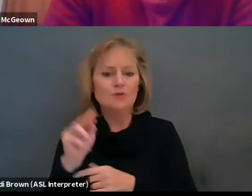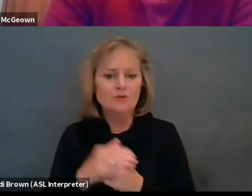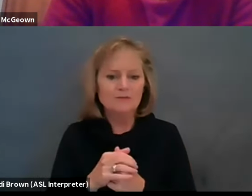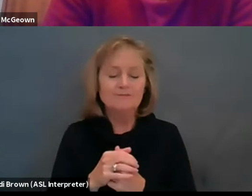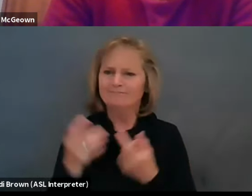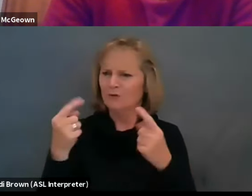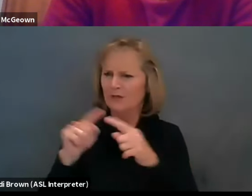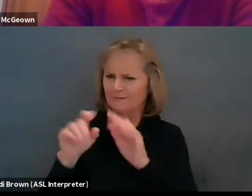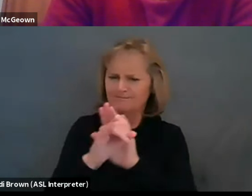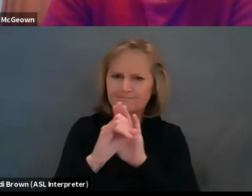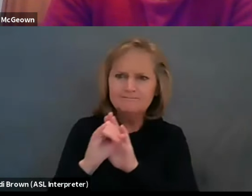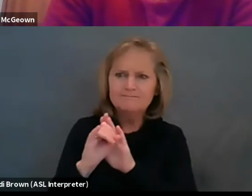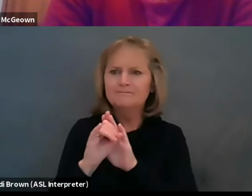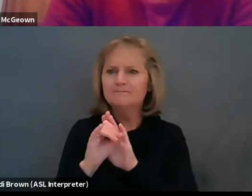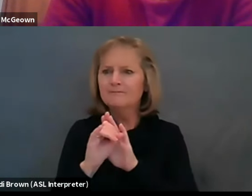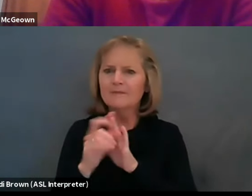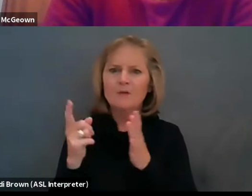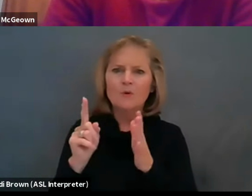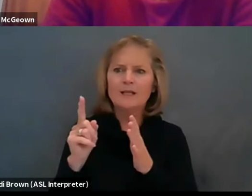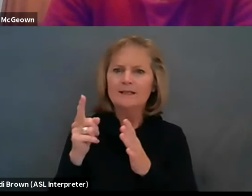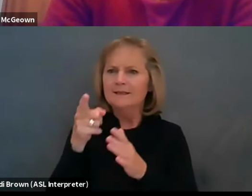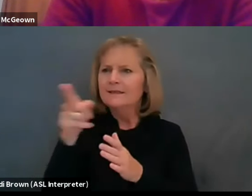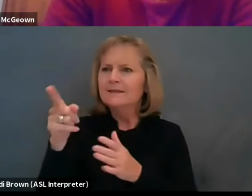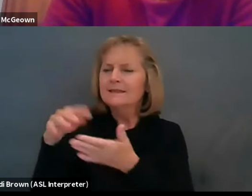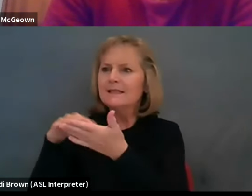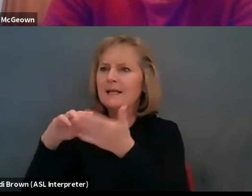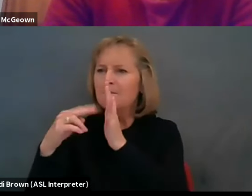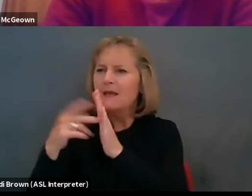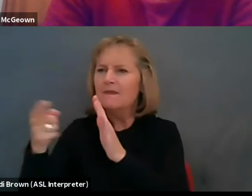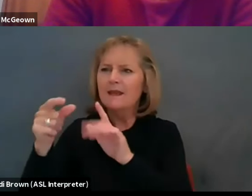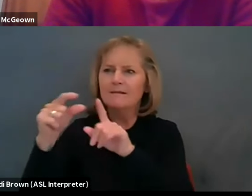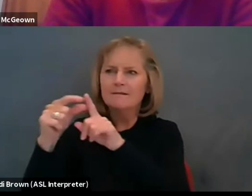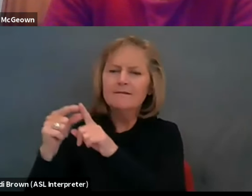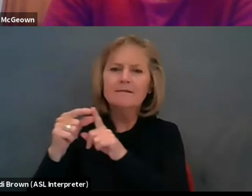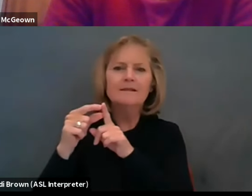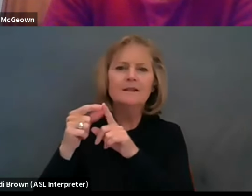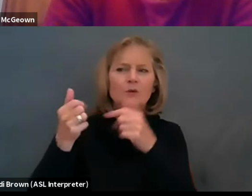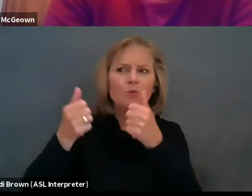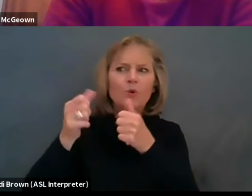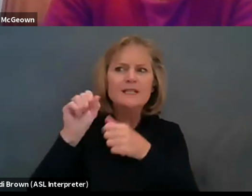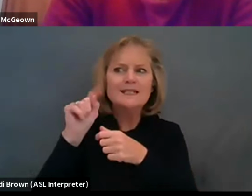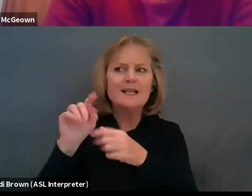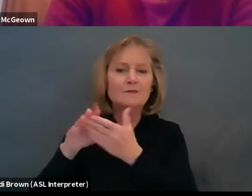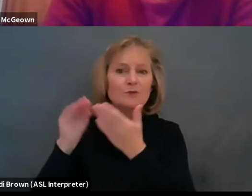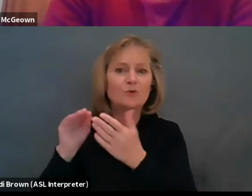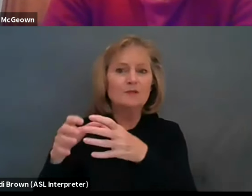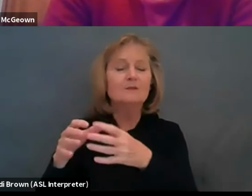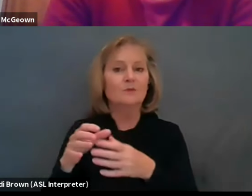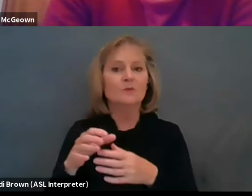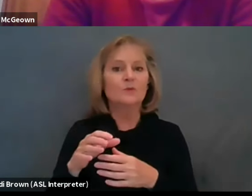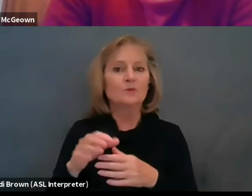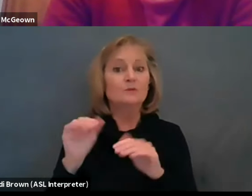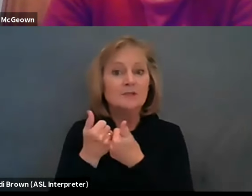trying to identify what any given study meant when they were talking about which set of students was